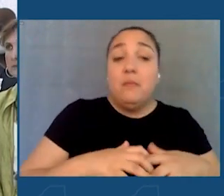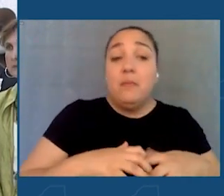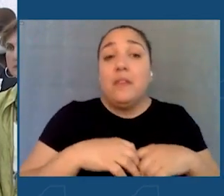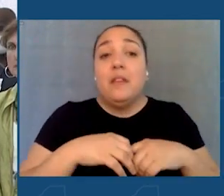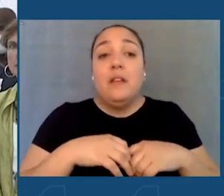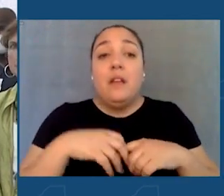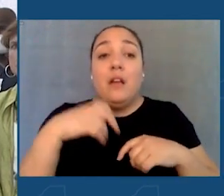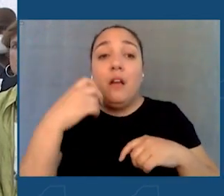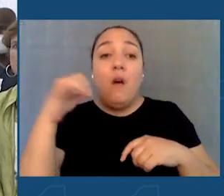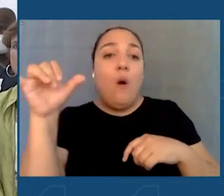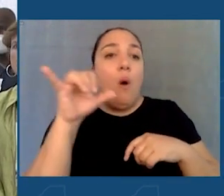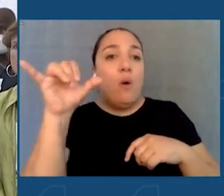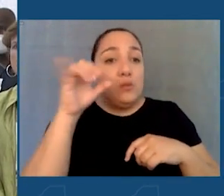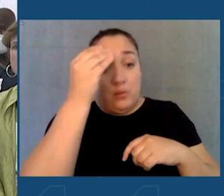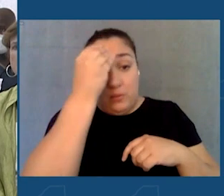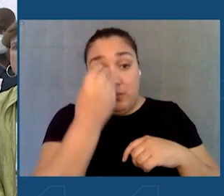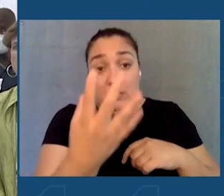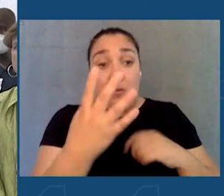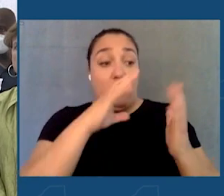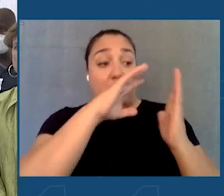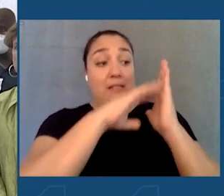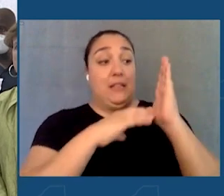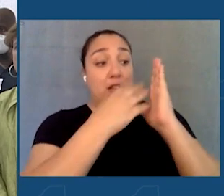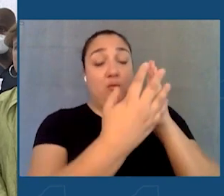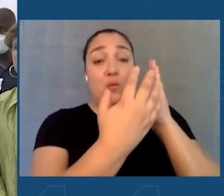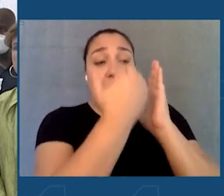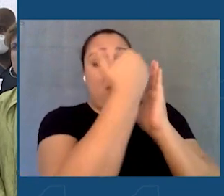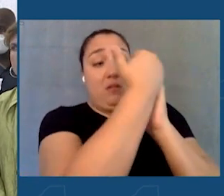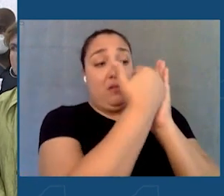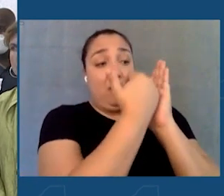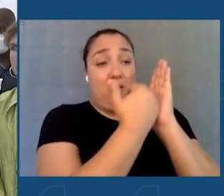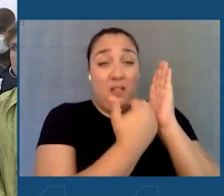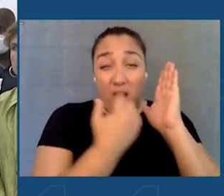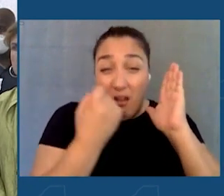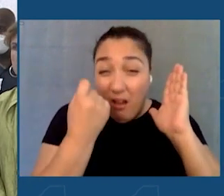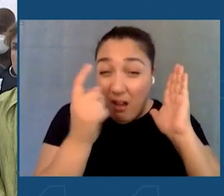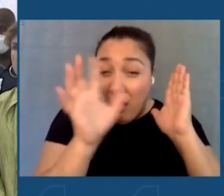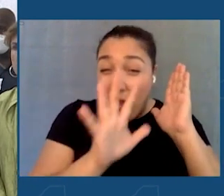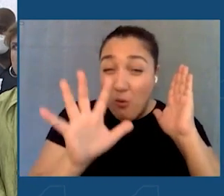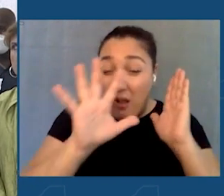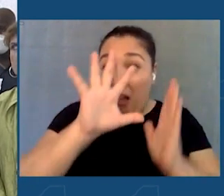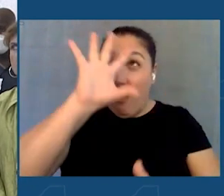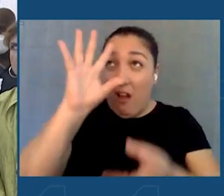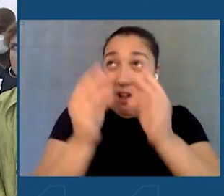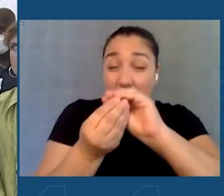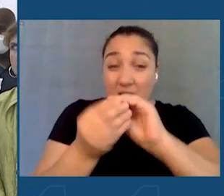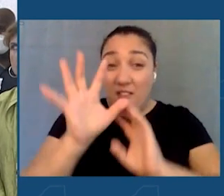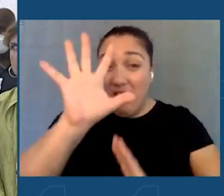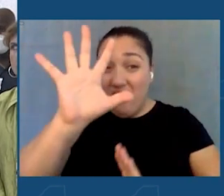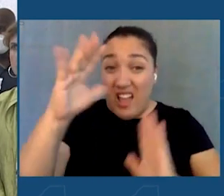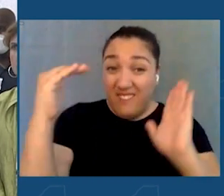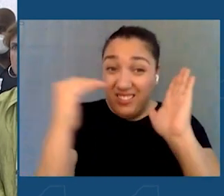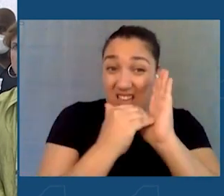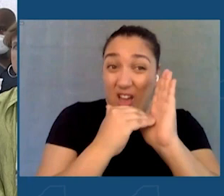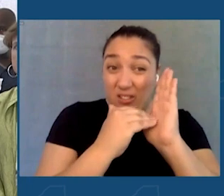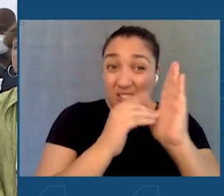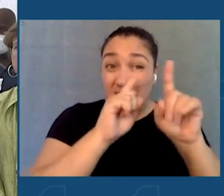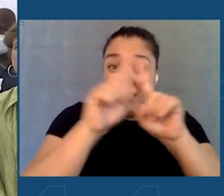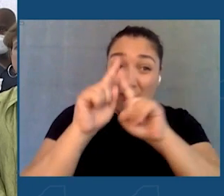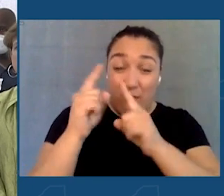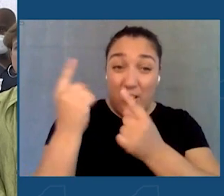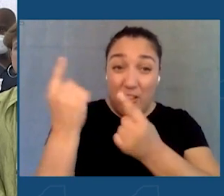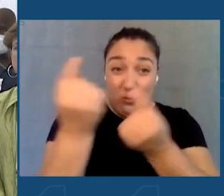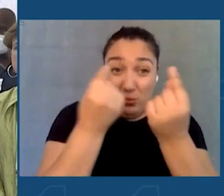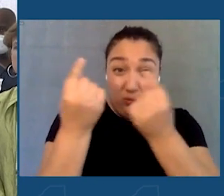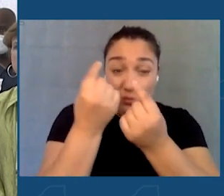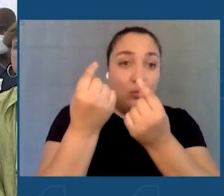hugely important. We had a schedule of activities of about 5,000 activities, and we turned that into a schedule of 85,000